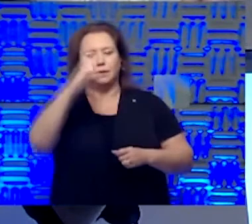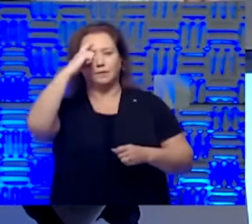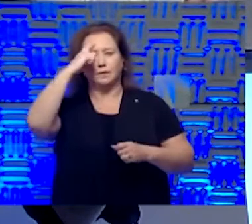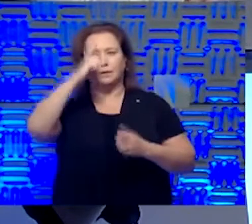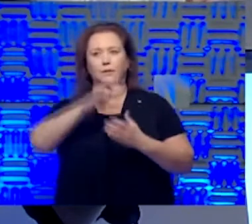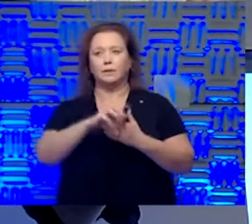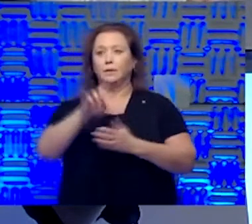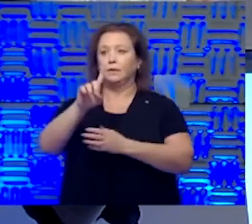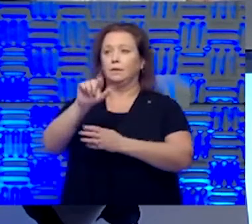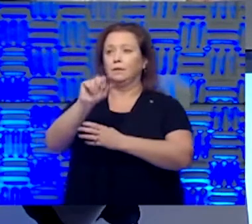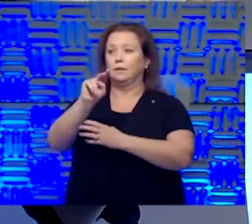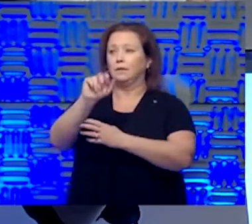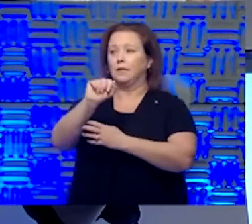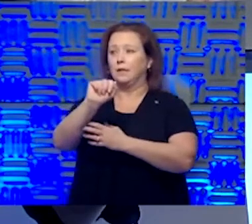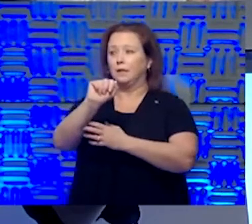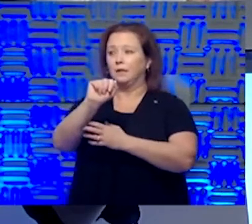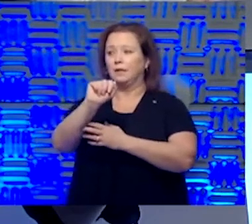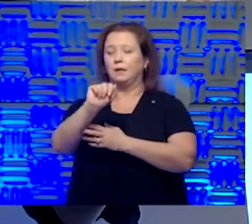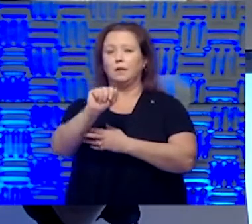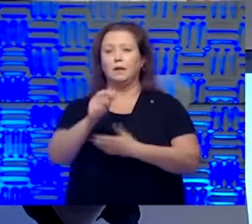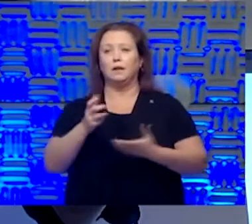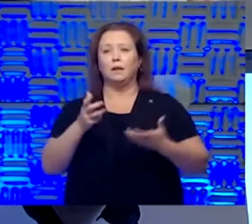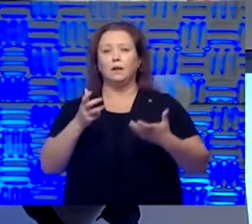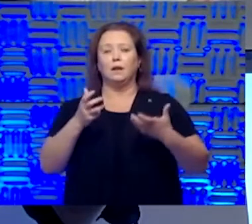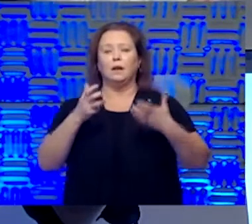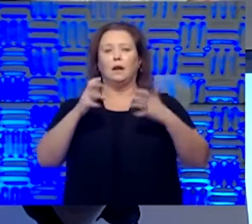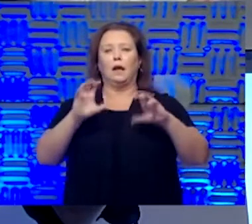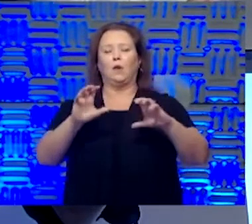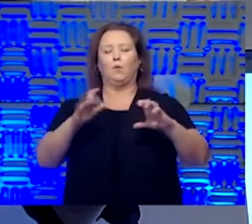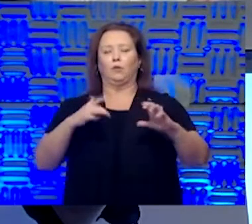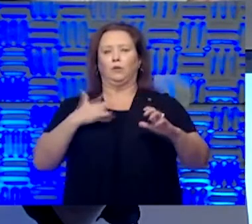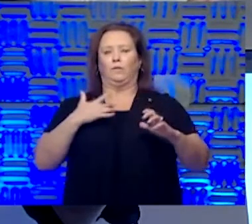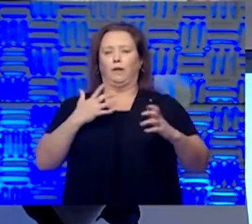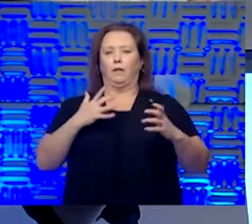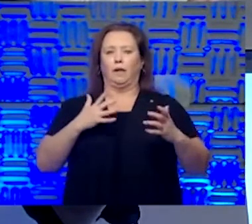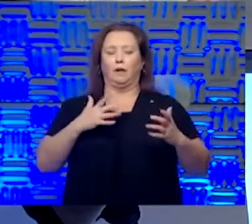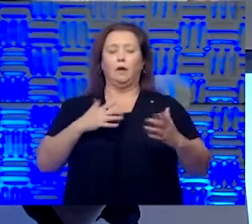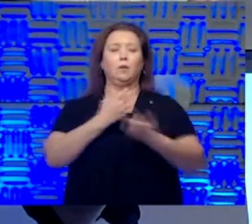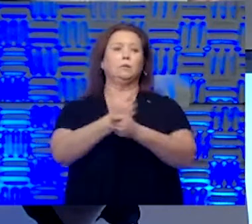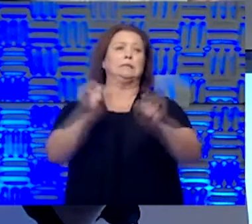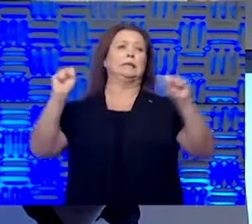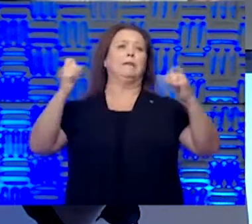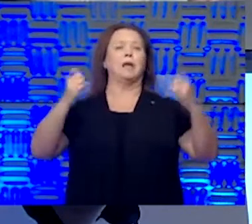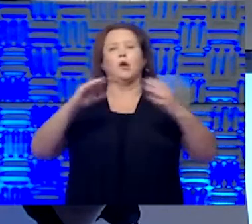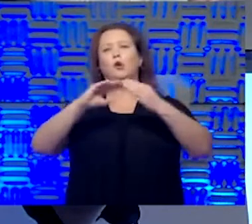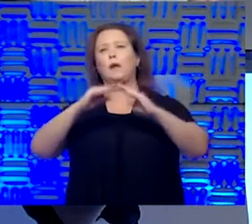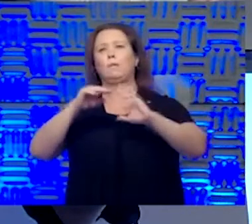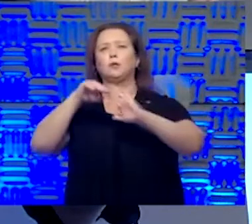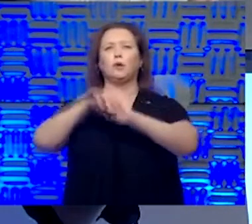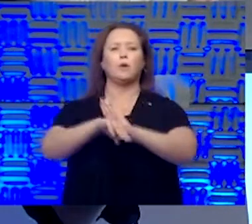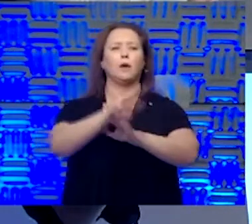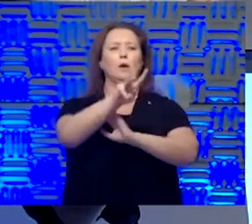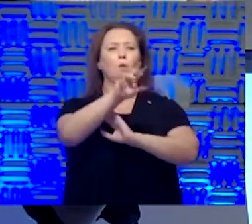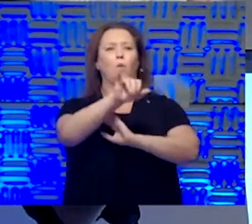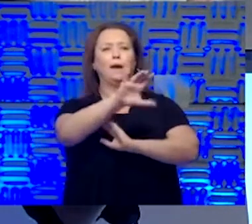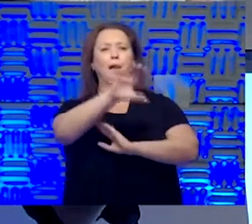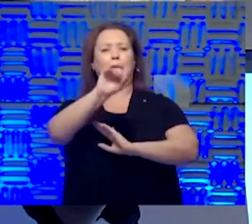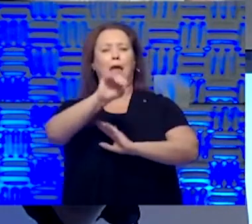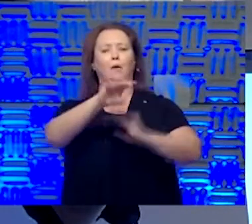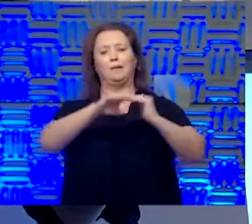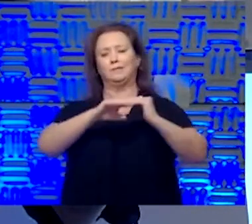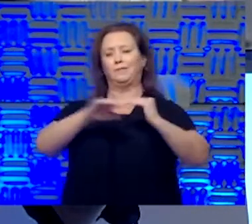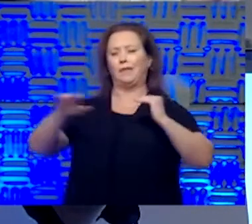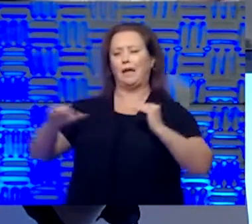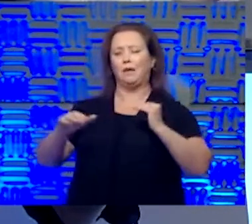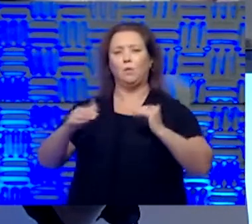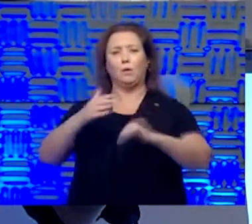And Dana, I don't want us to get lulled into a false sense of security. It's easy to think, oh, your numbers are down, Wyandotte County's curve is flattened, we're